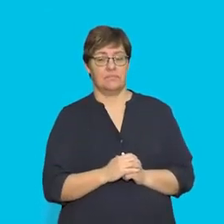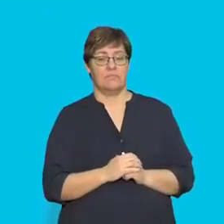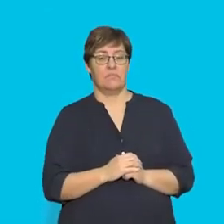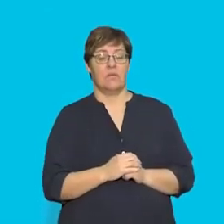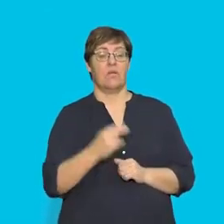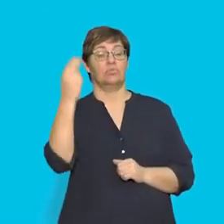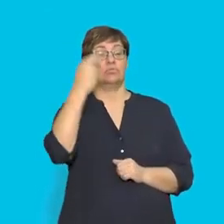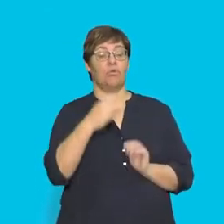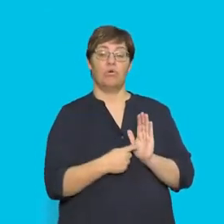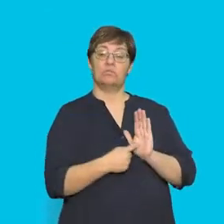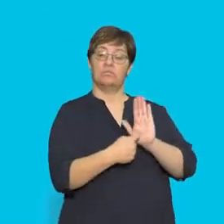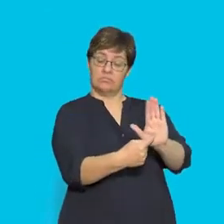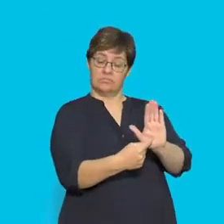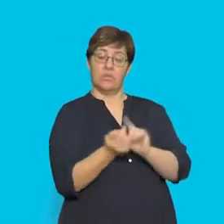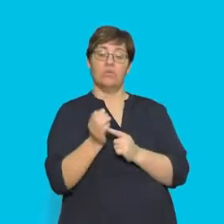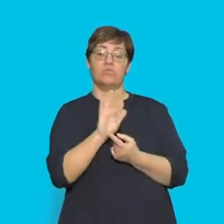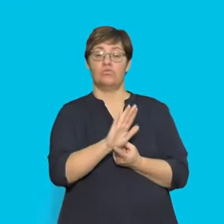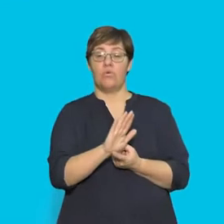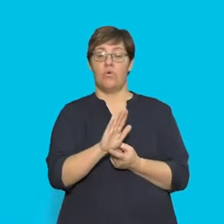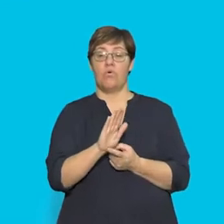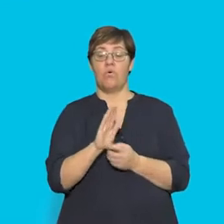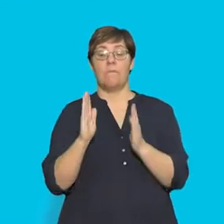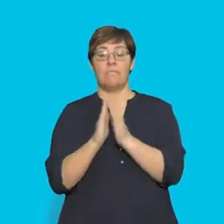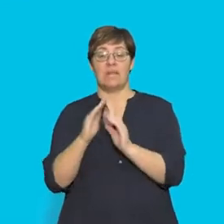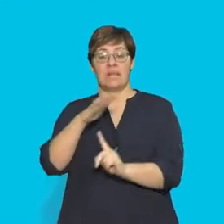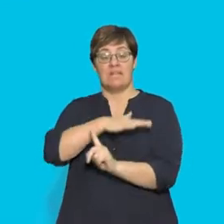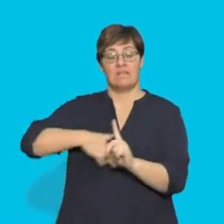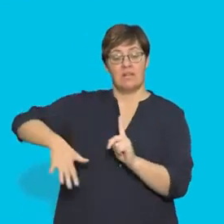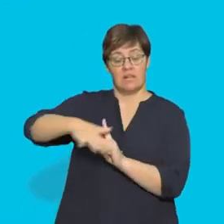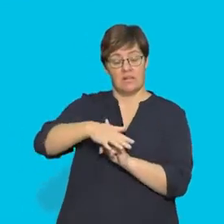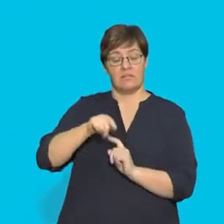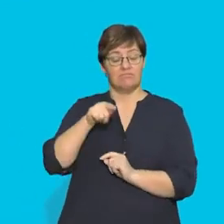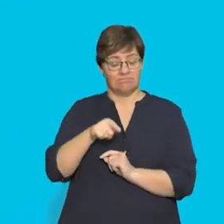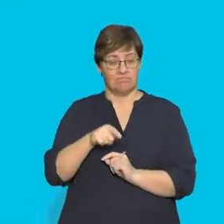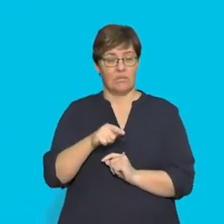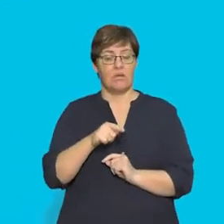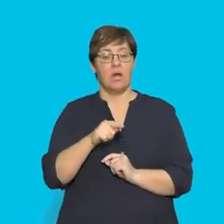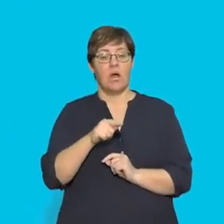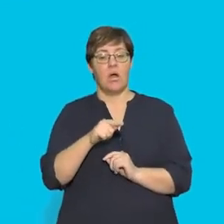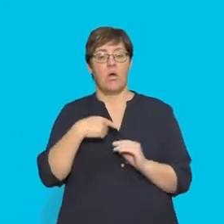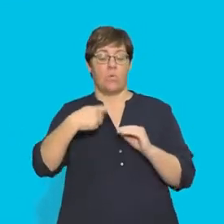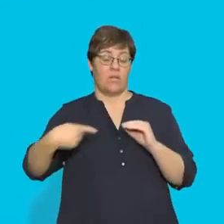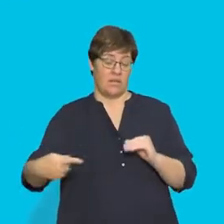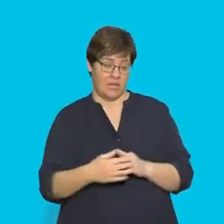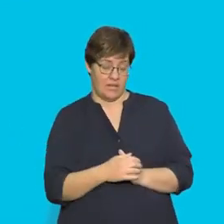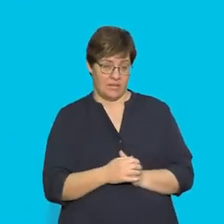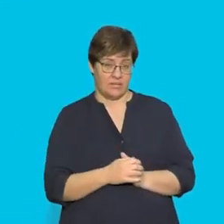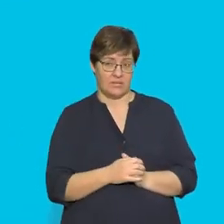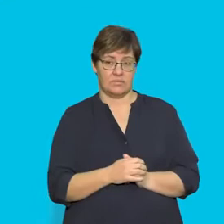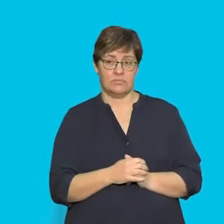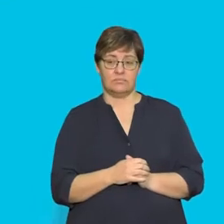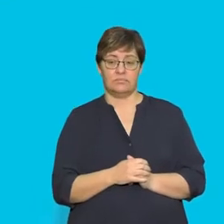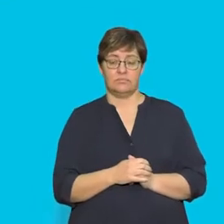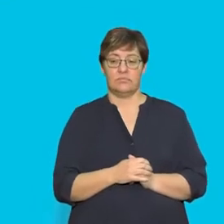says, draw a diagram to show the magnetic field around the coil. So I'm going to just